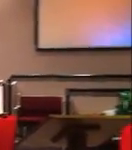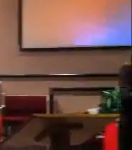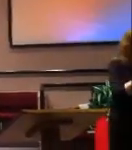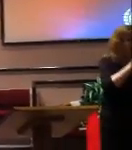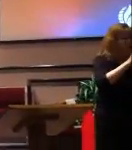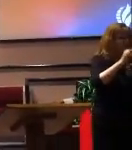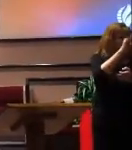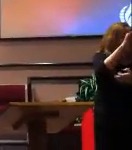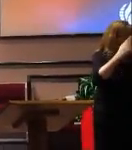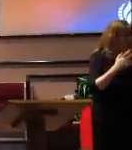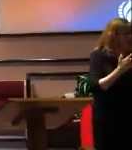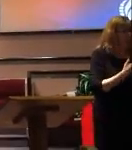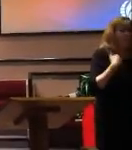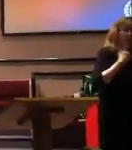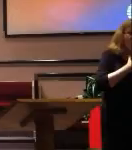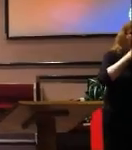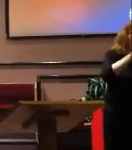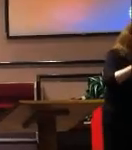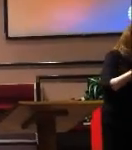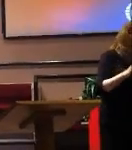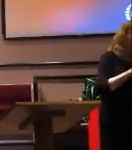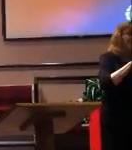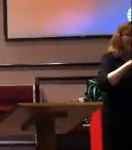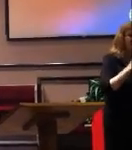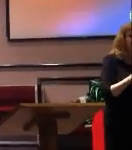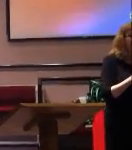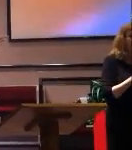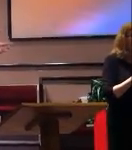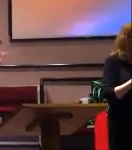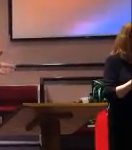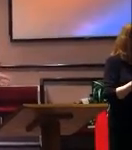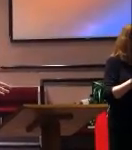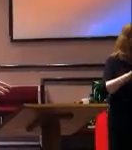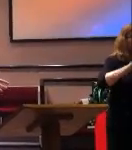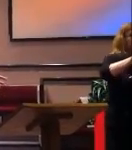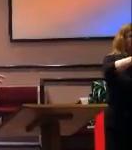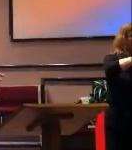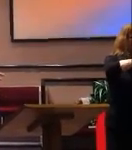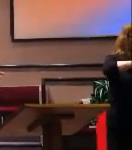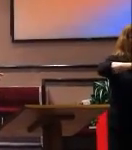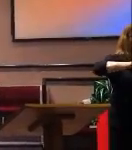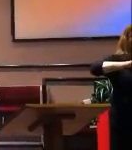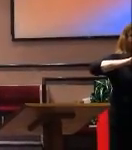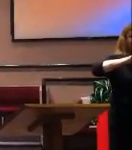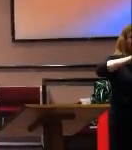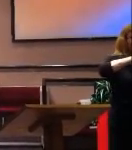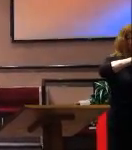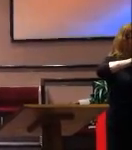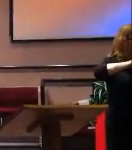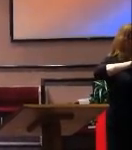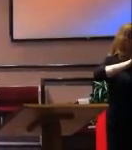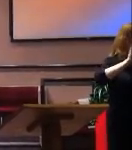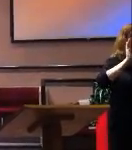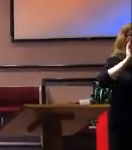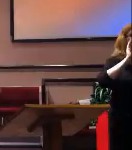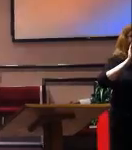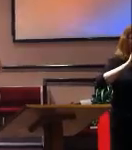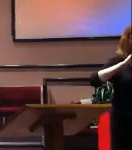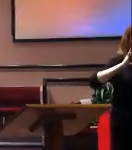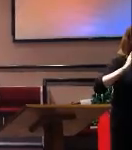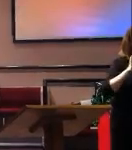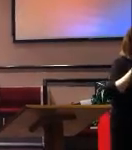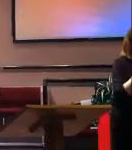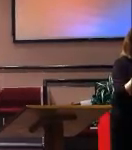Holy Spirit, what we believe about one another will form our